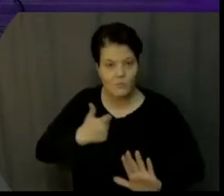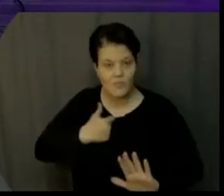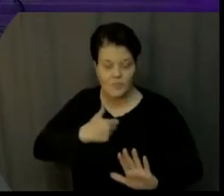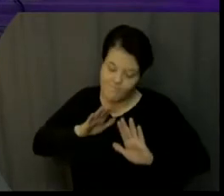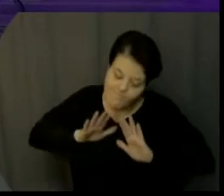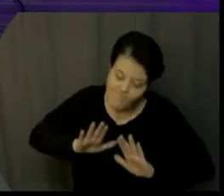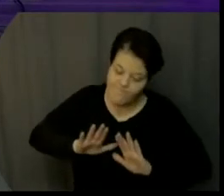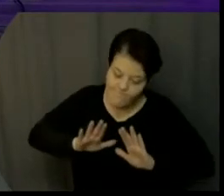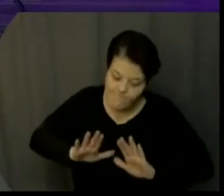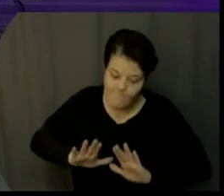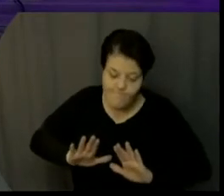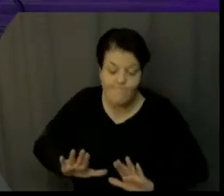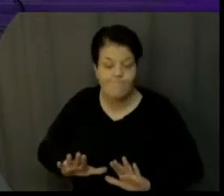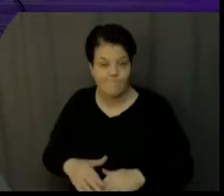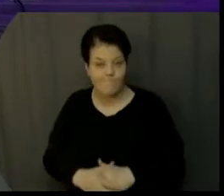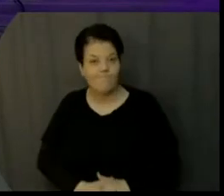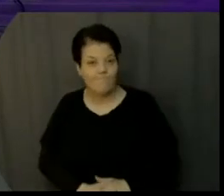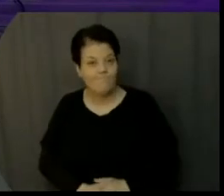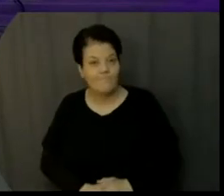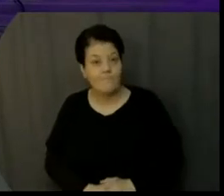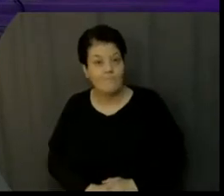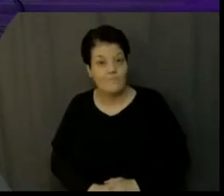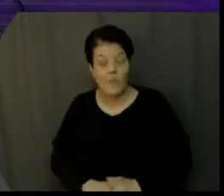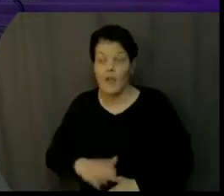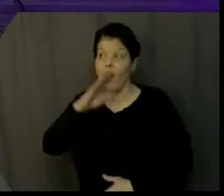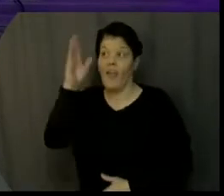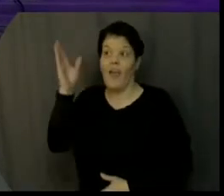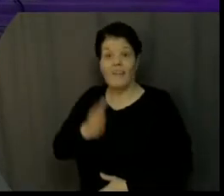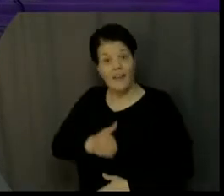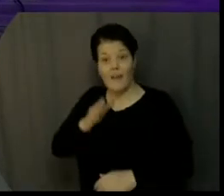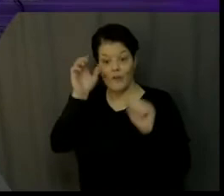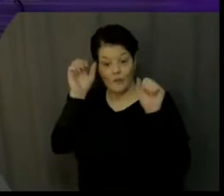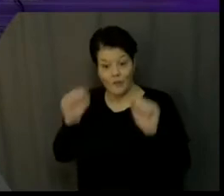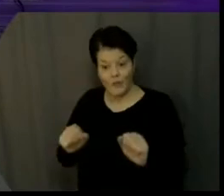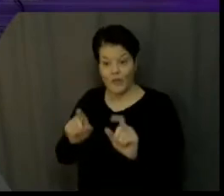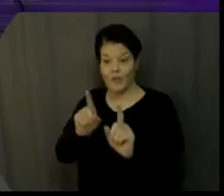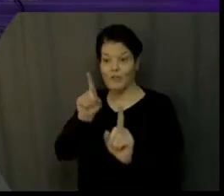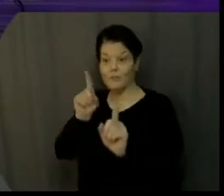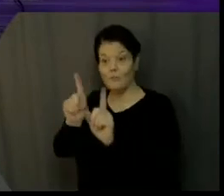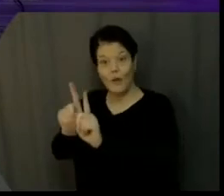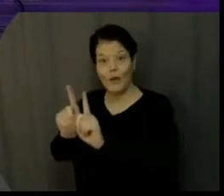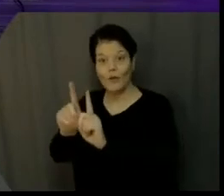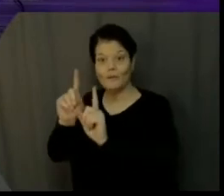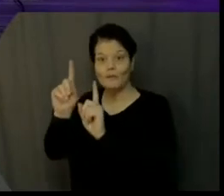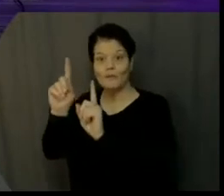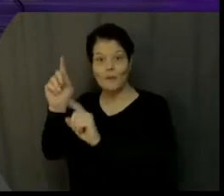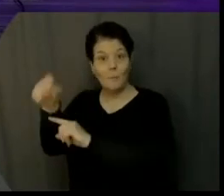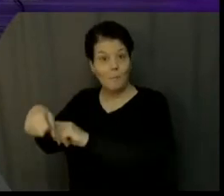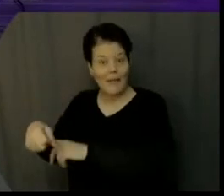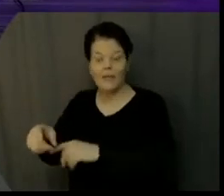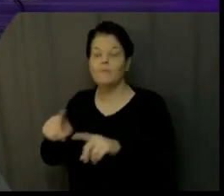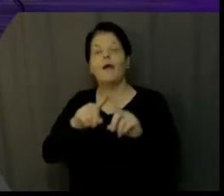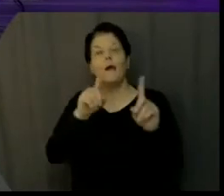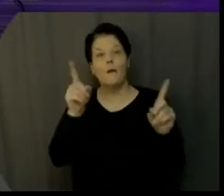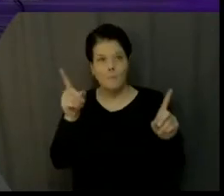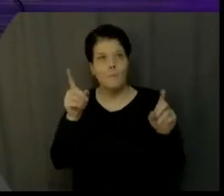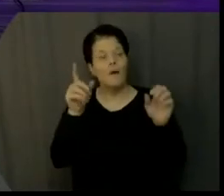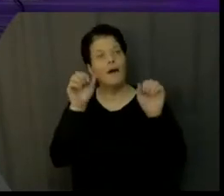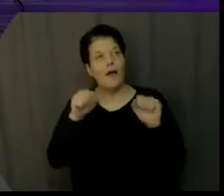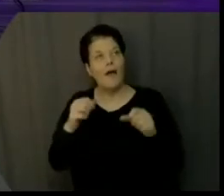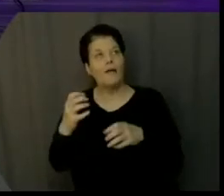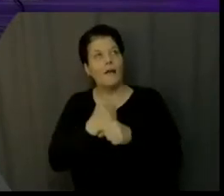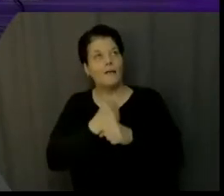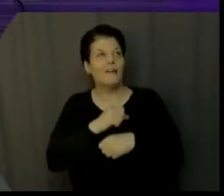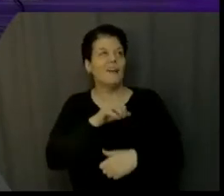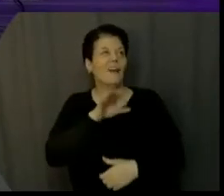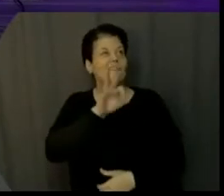And I never did keep up with Griff. And I didn't get 9:45. I got